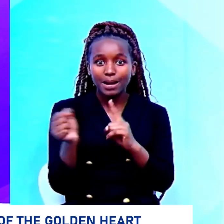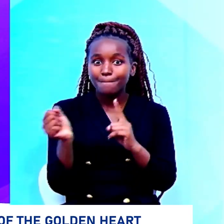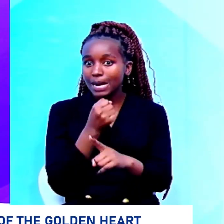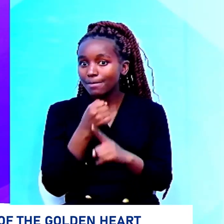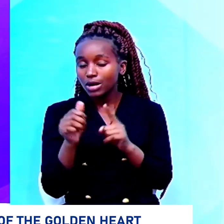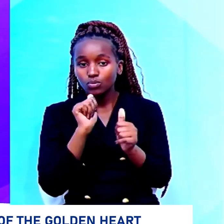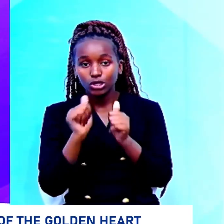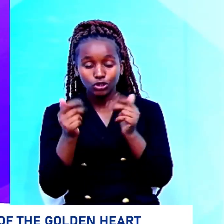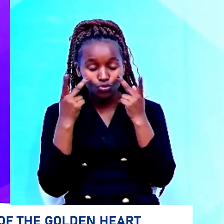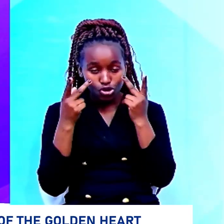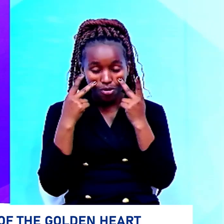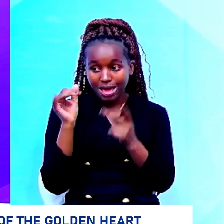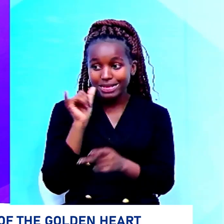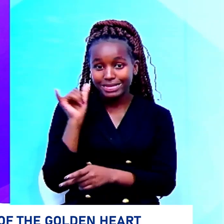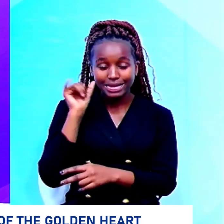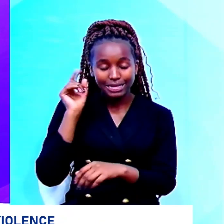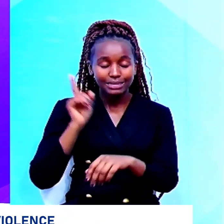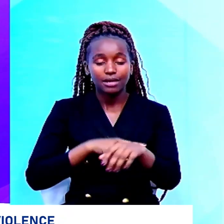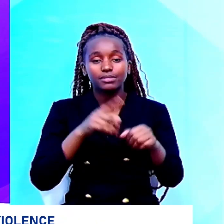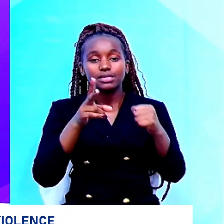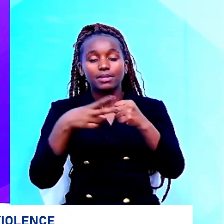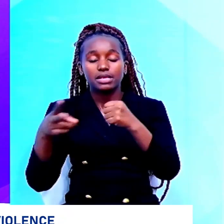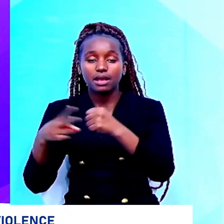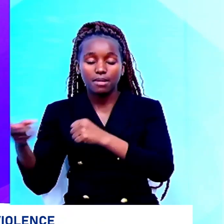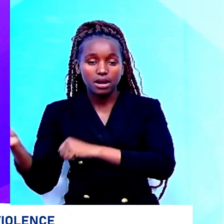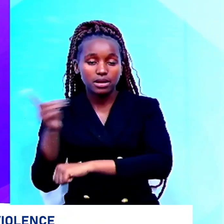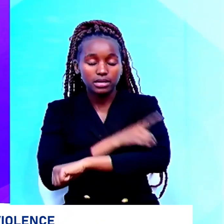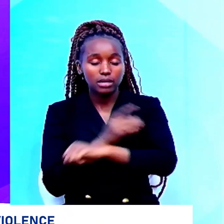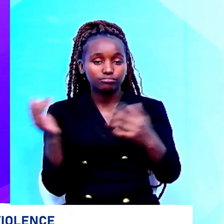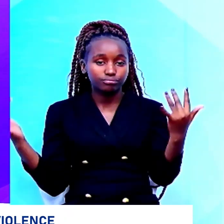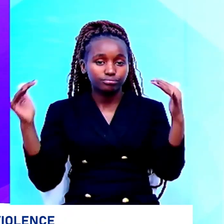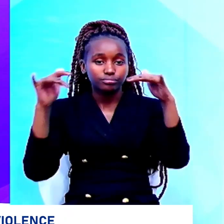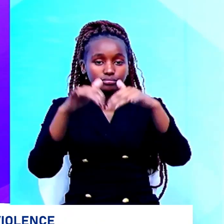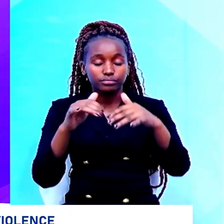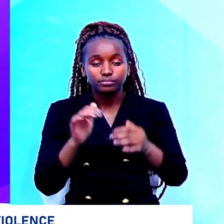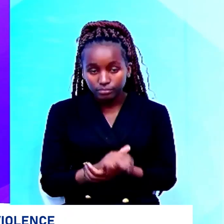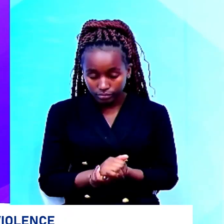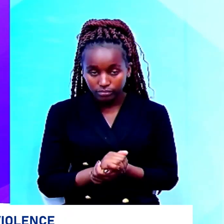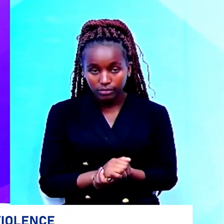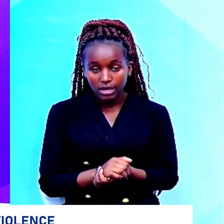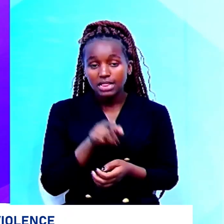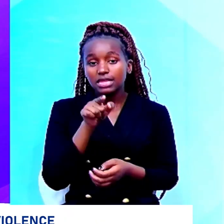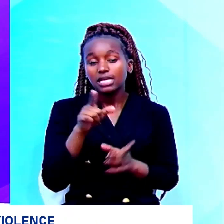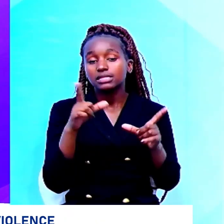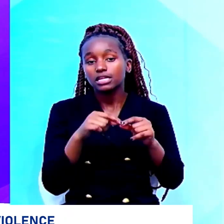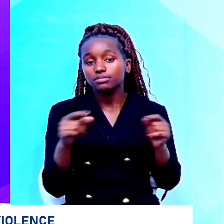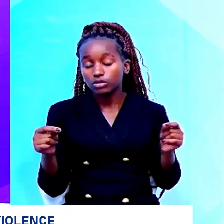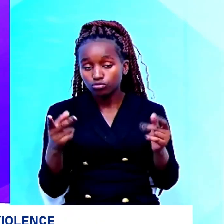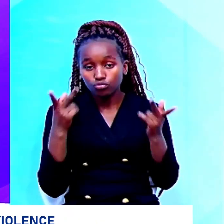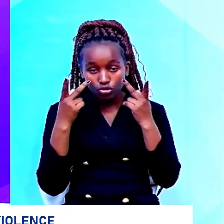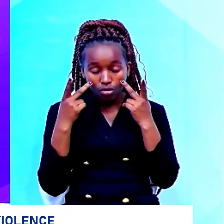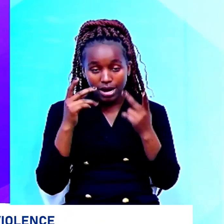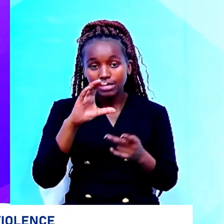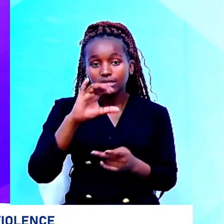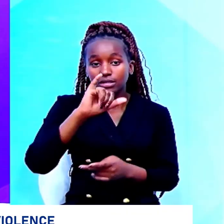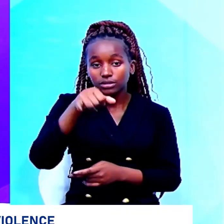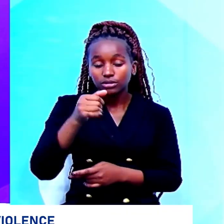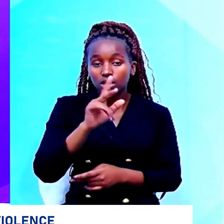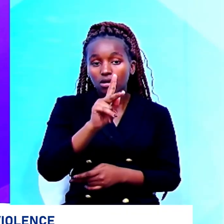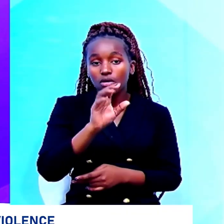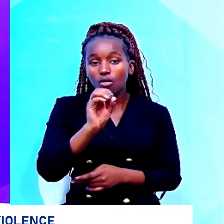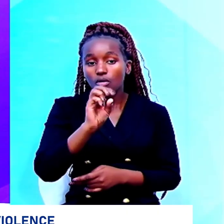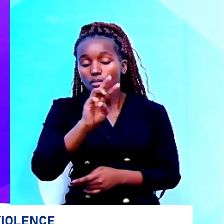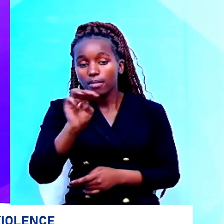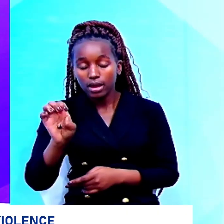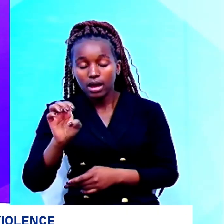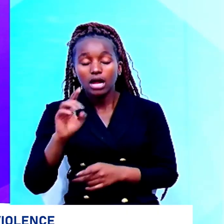yesterday's Sabasaba Day commemorations. In a statement, CJ Koome specifically